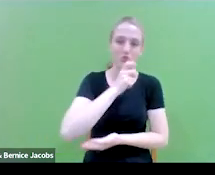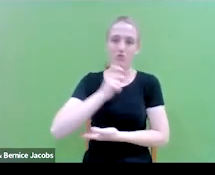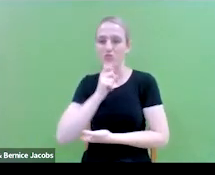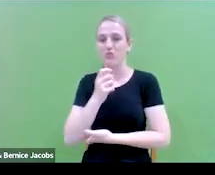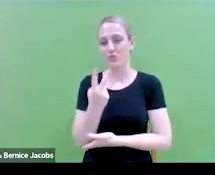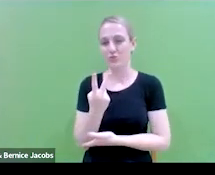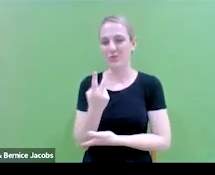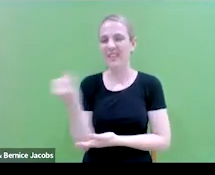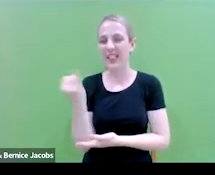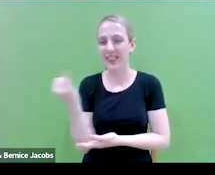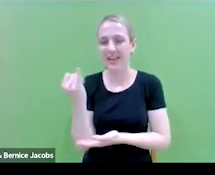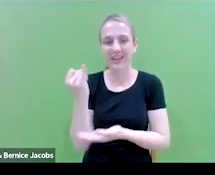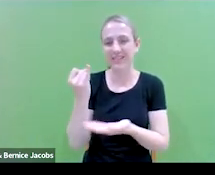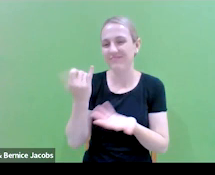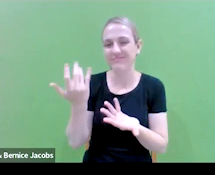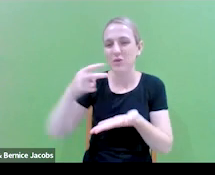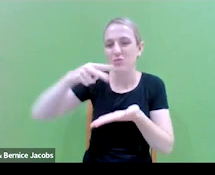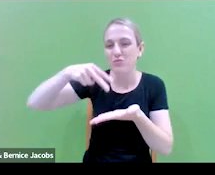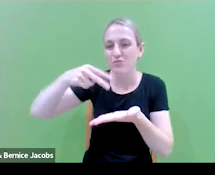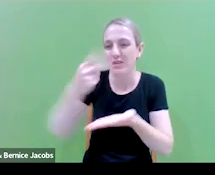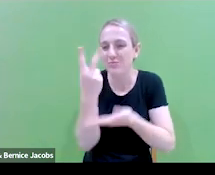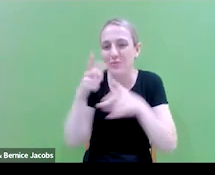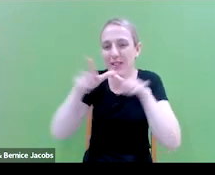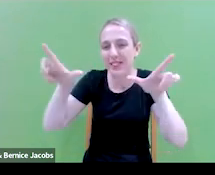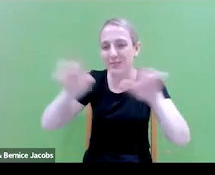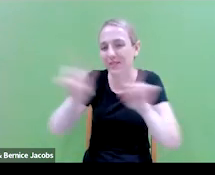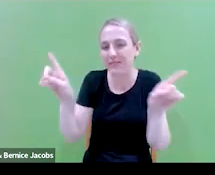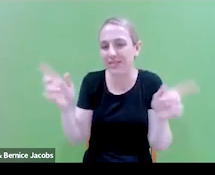like reading two different languages.